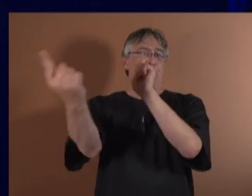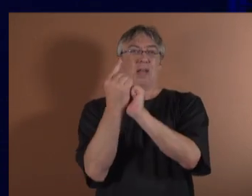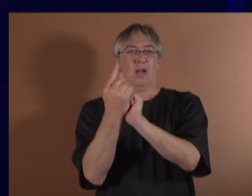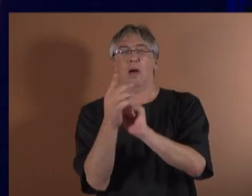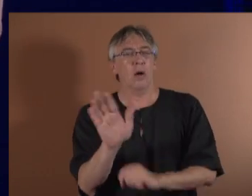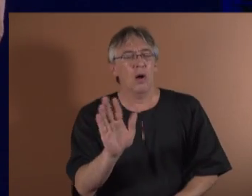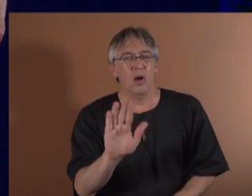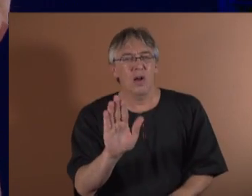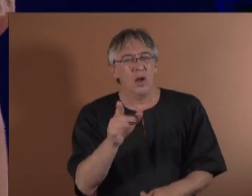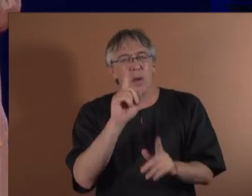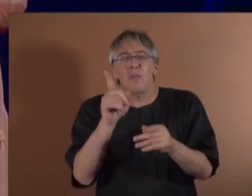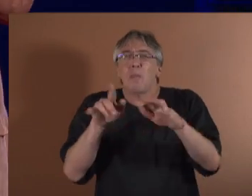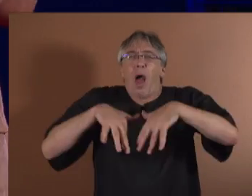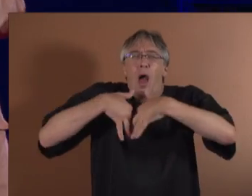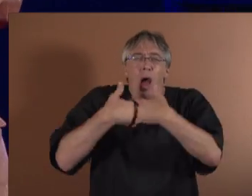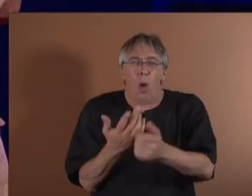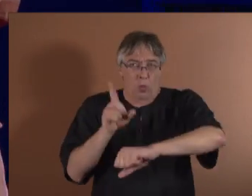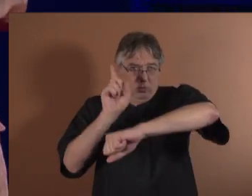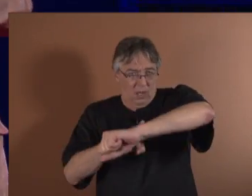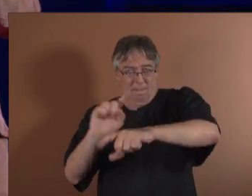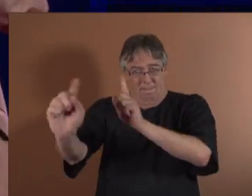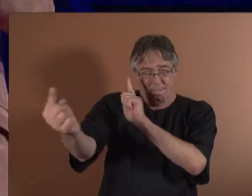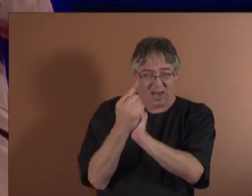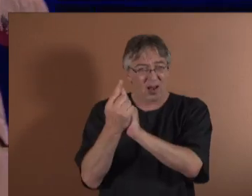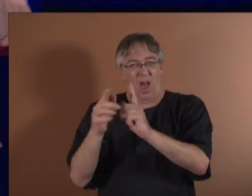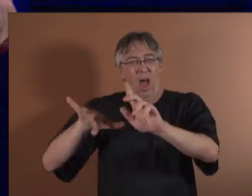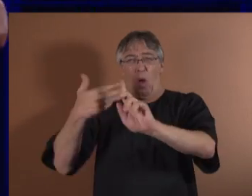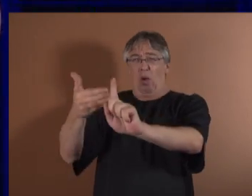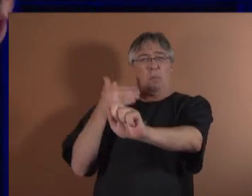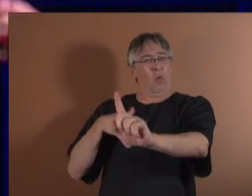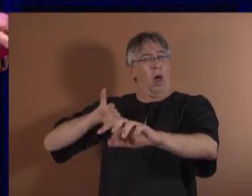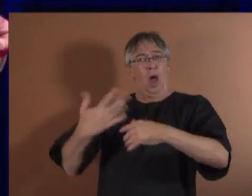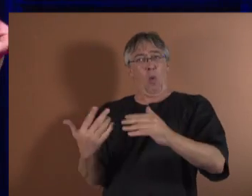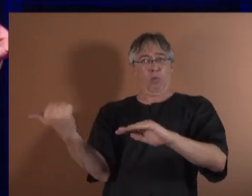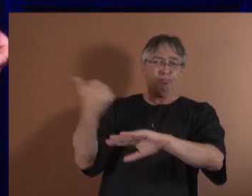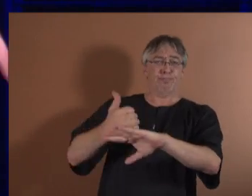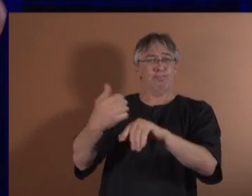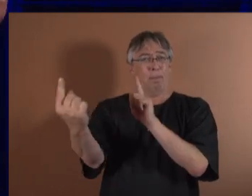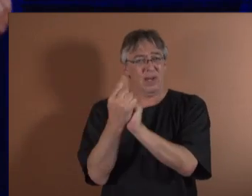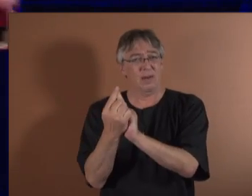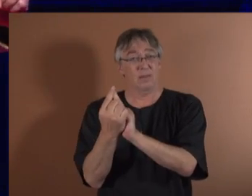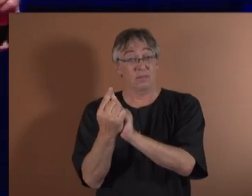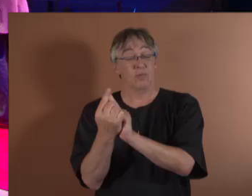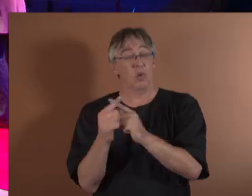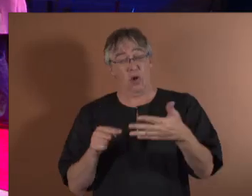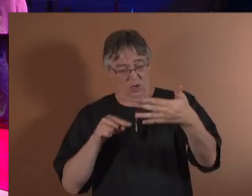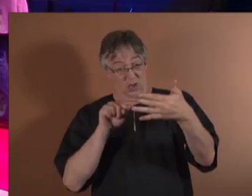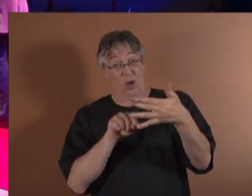So take a couple of moments, decide what the very next action is you would need to take to make forward progress on your thing, and write that